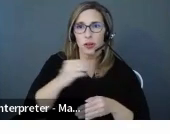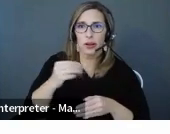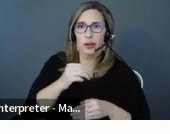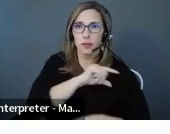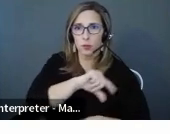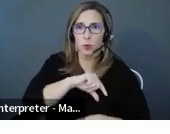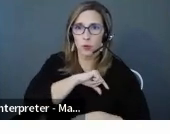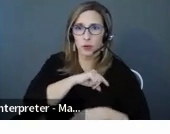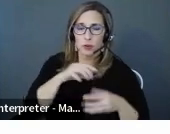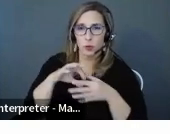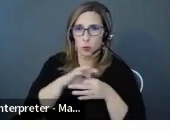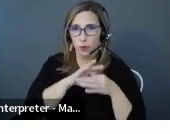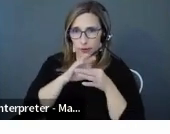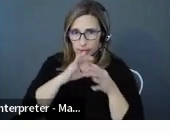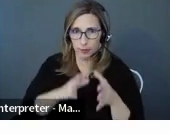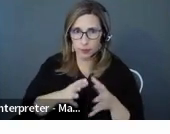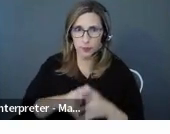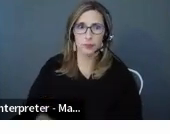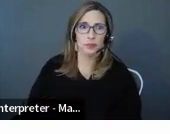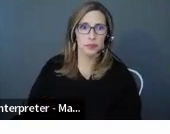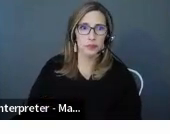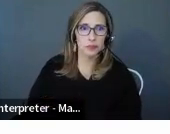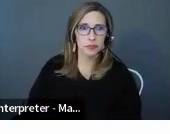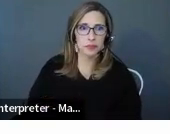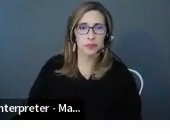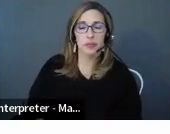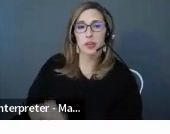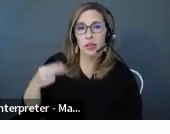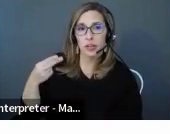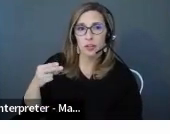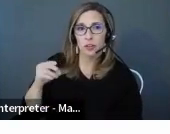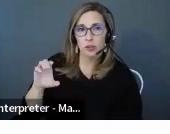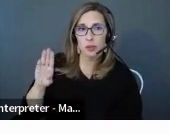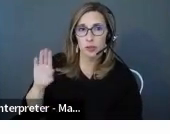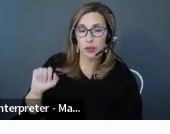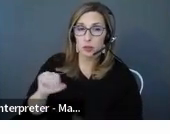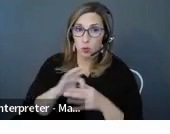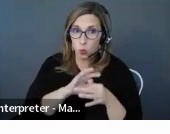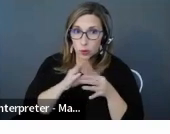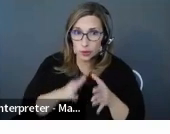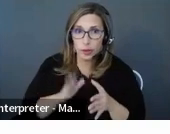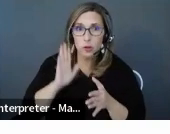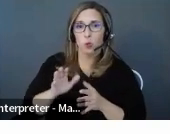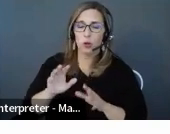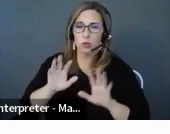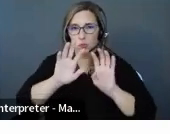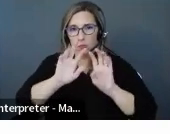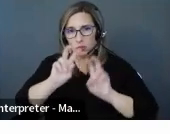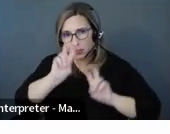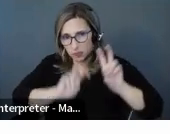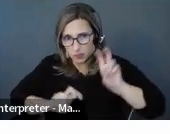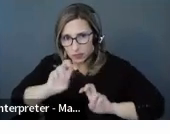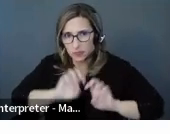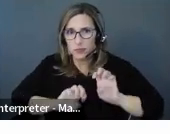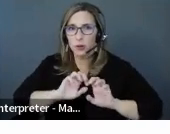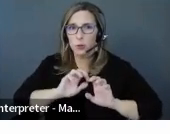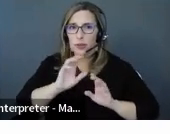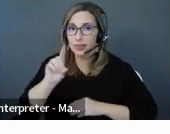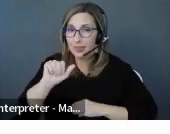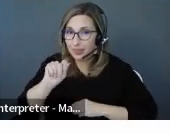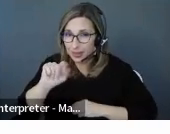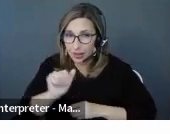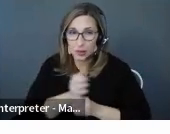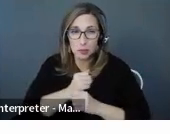Quality Coordinator. The HCBS Quality Coordinator will evaluate data from the quality assurance team to ensure that